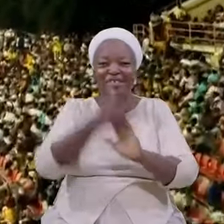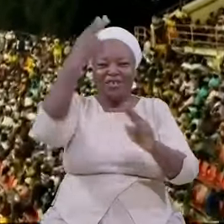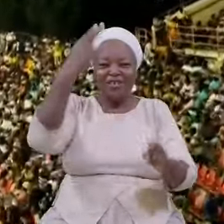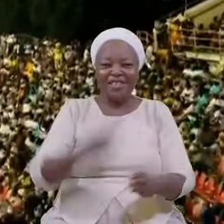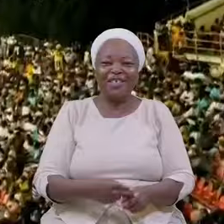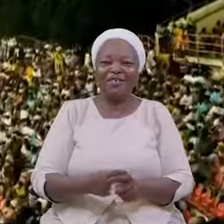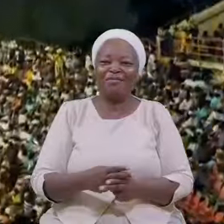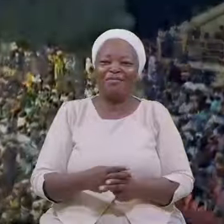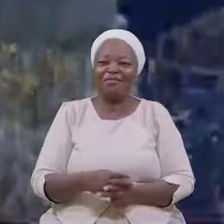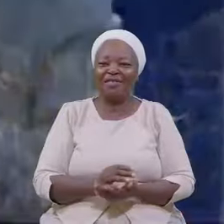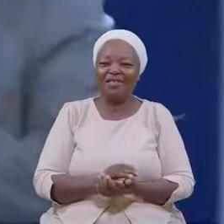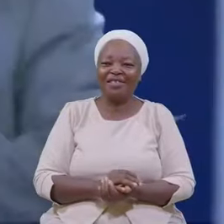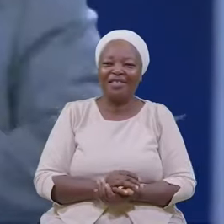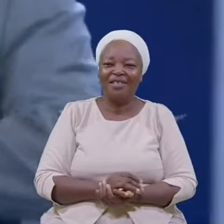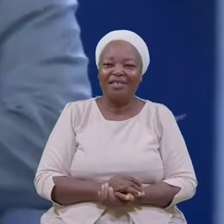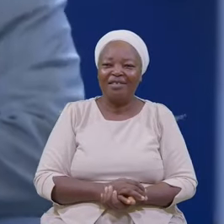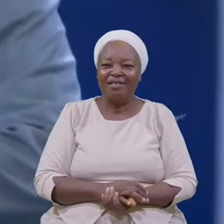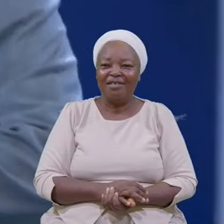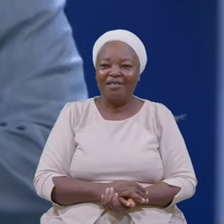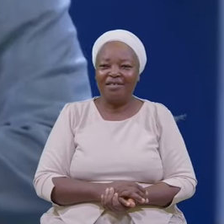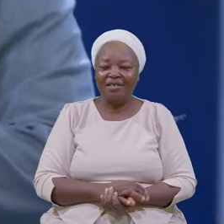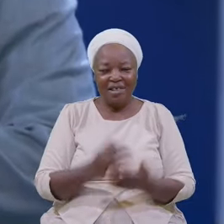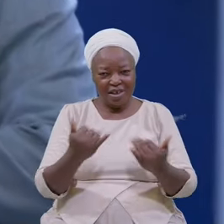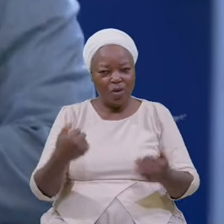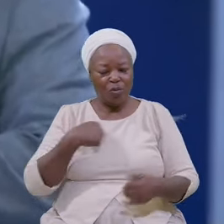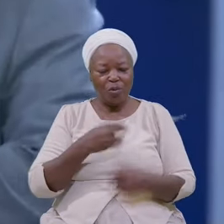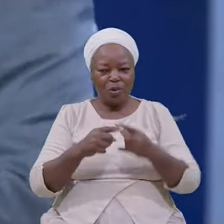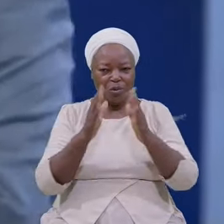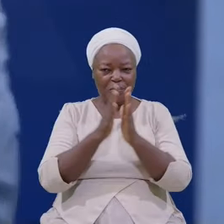en Dieu. Ce que vous croyez va se produire ce soir.